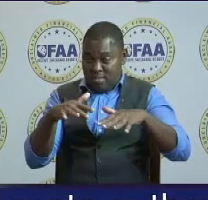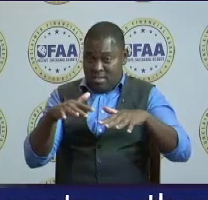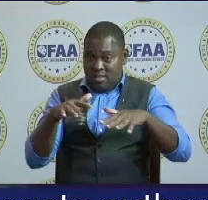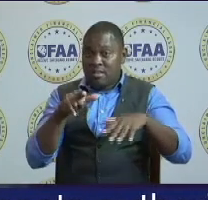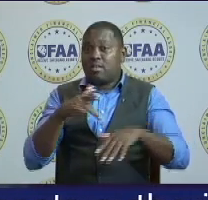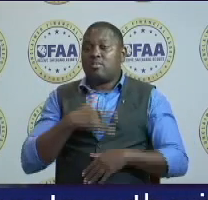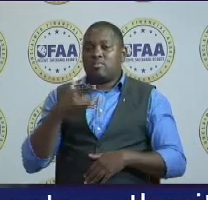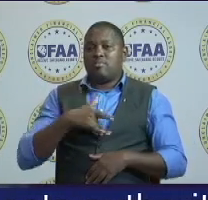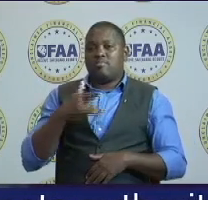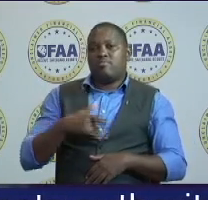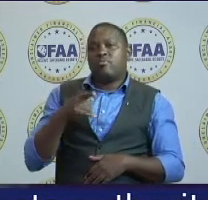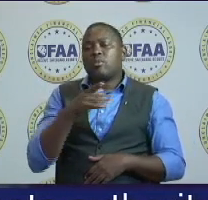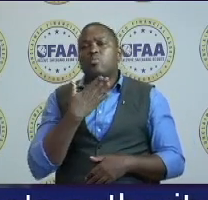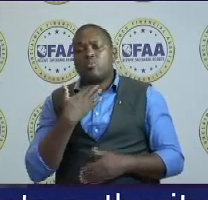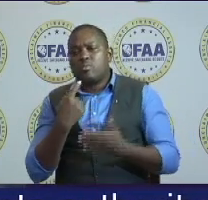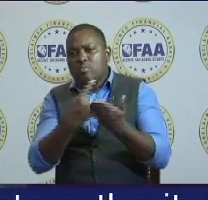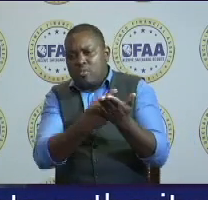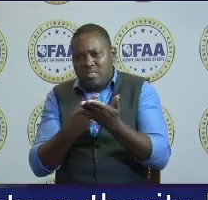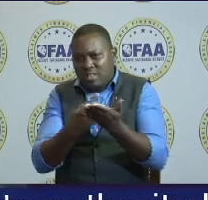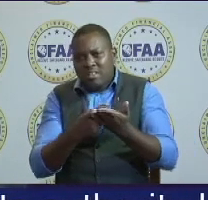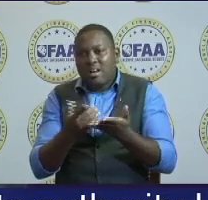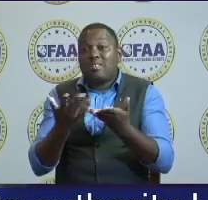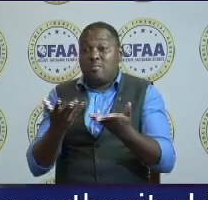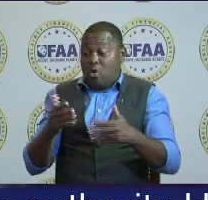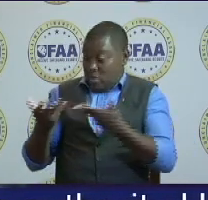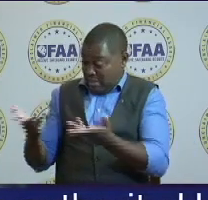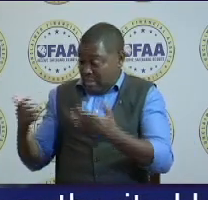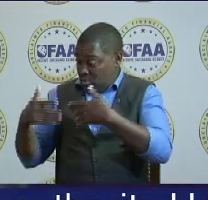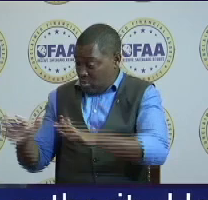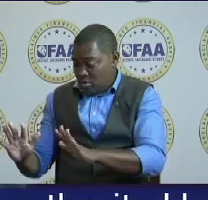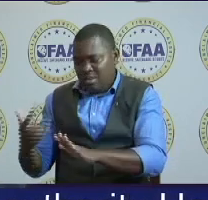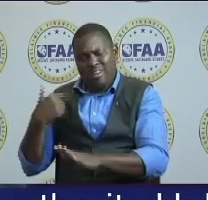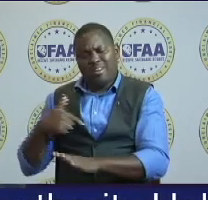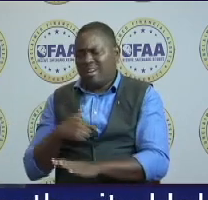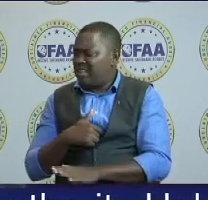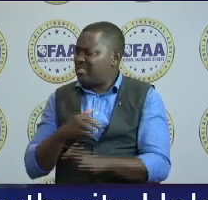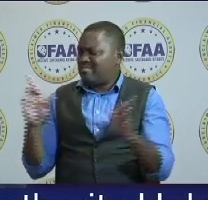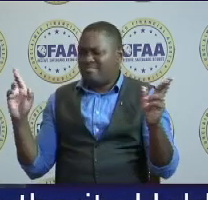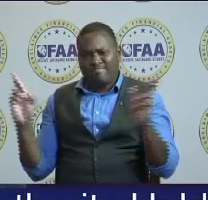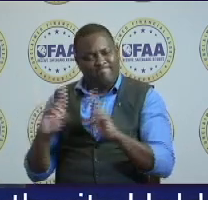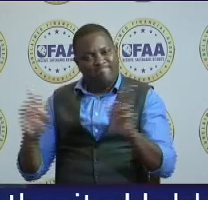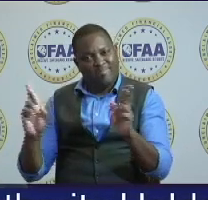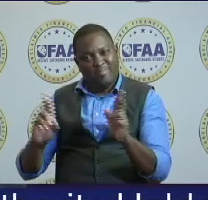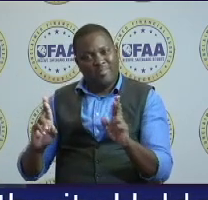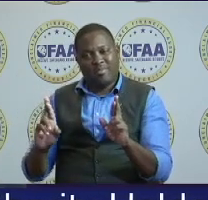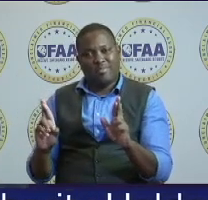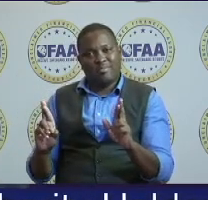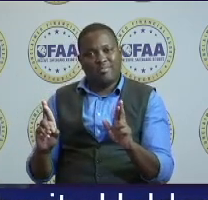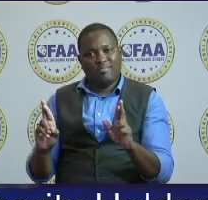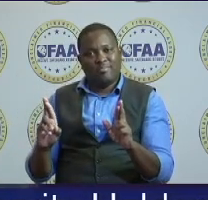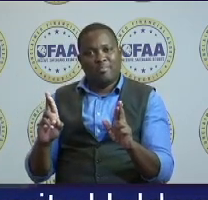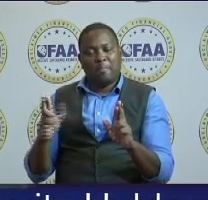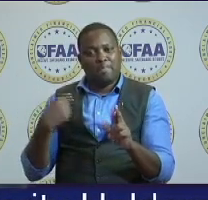feel that you need to talk about unclaimed assets, we are willing, despite our being pressurized in terms of resources.